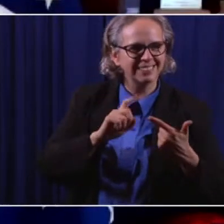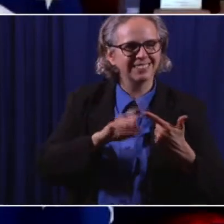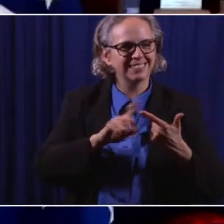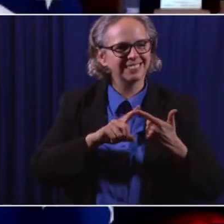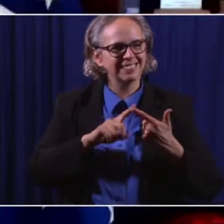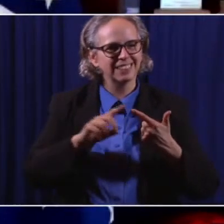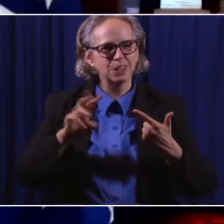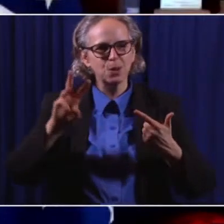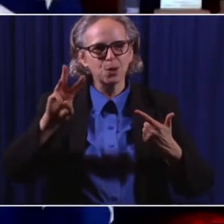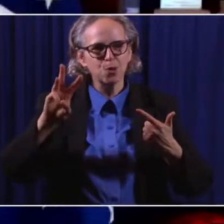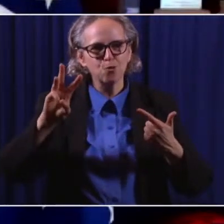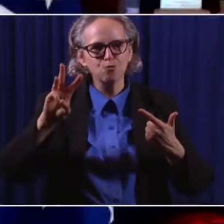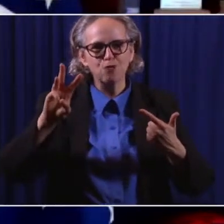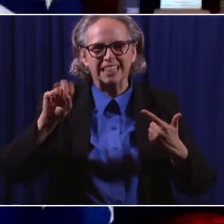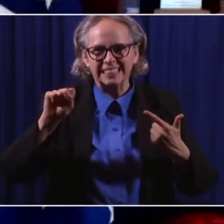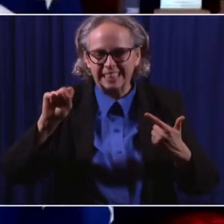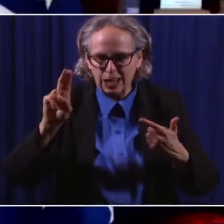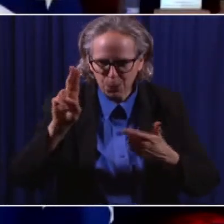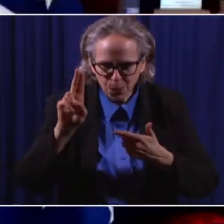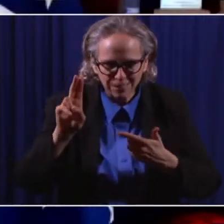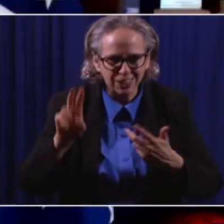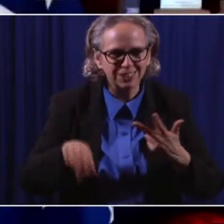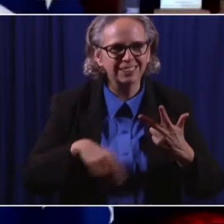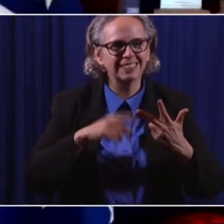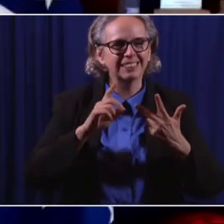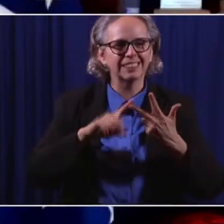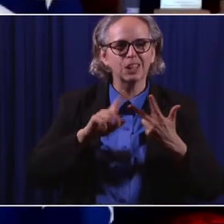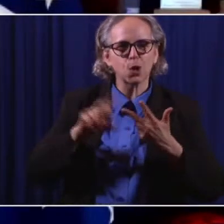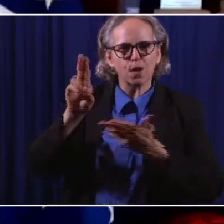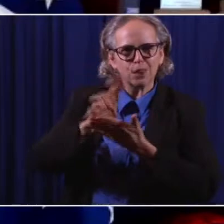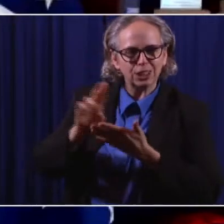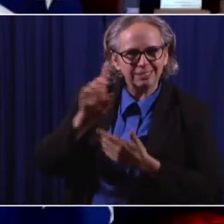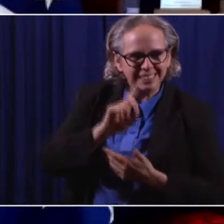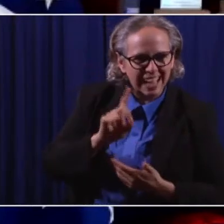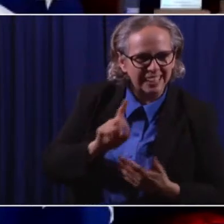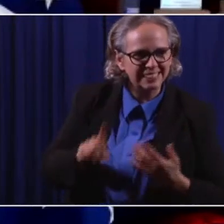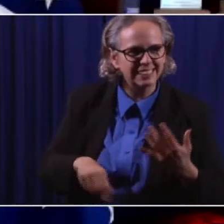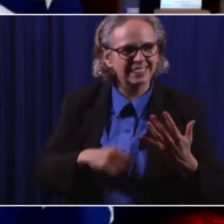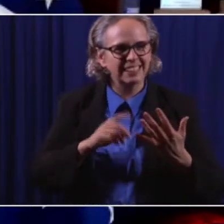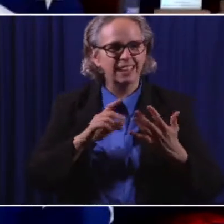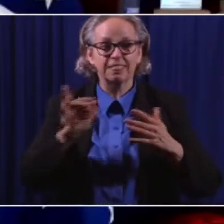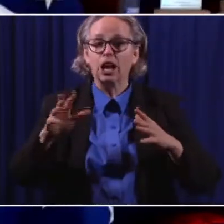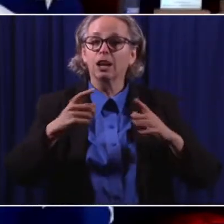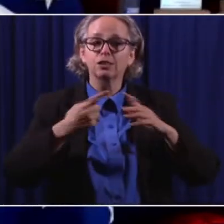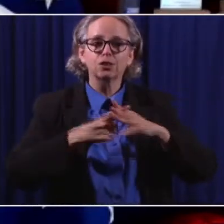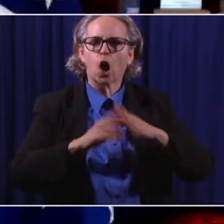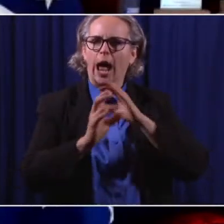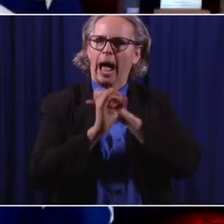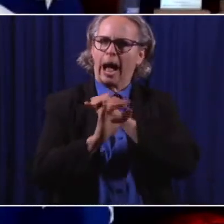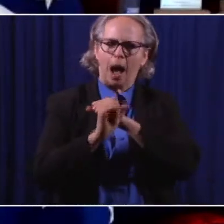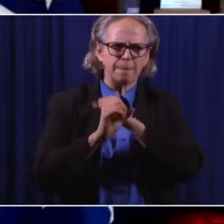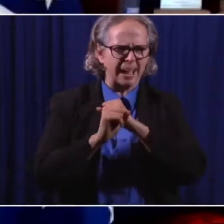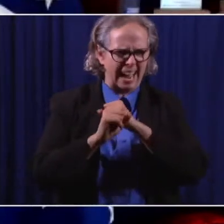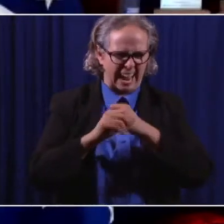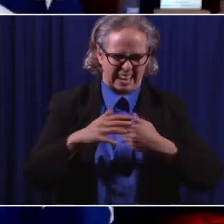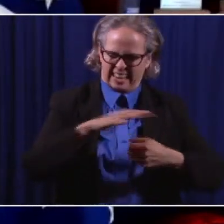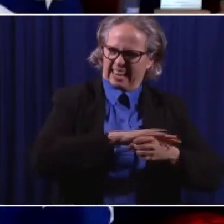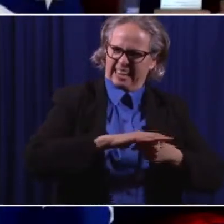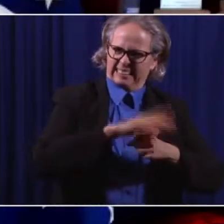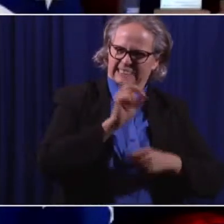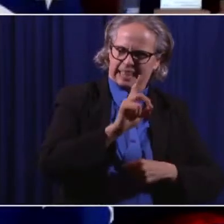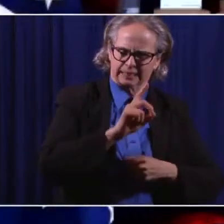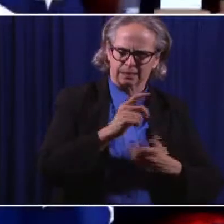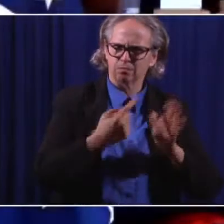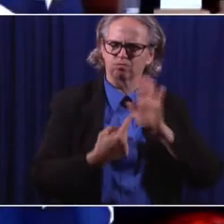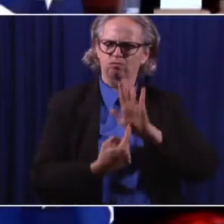State and Rudy Flyer from the University of Dayton. They started a campaign in the Dayton area to help highlight wearing